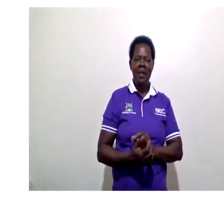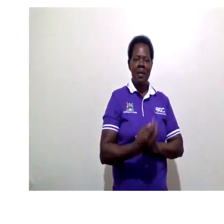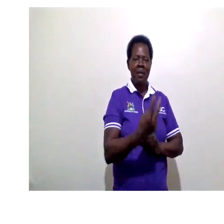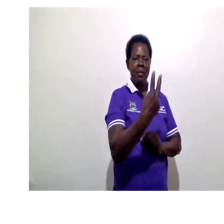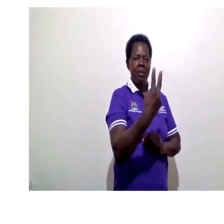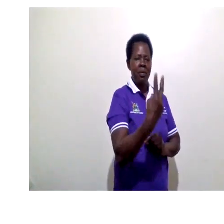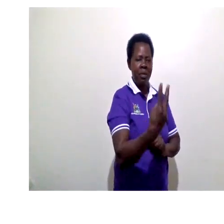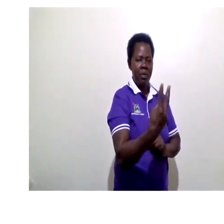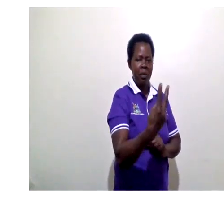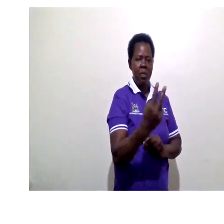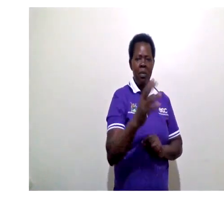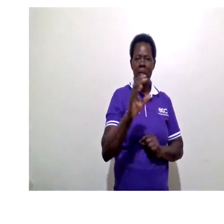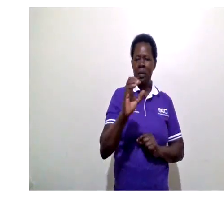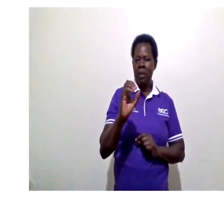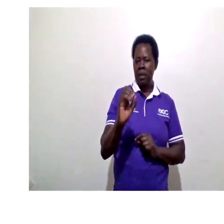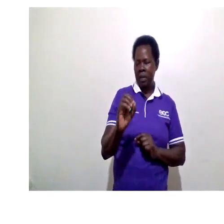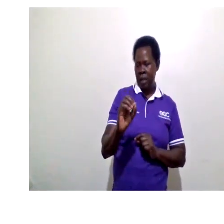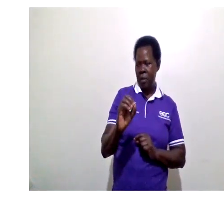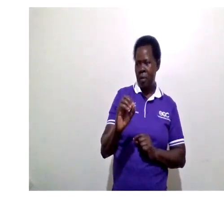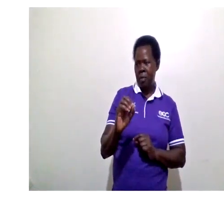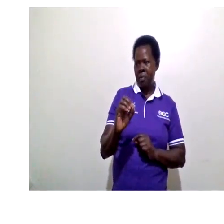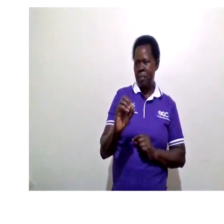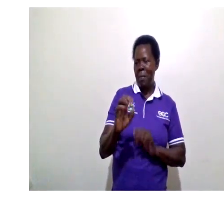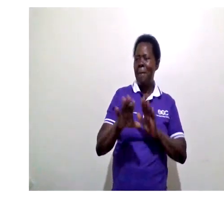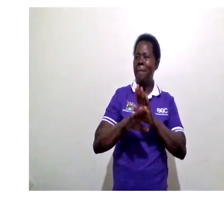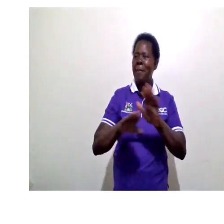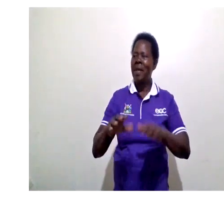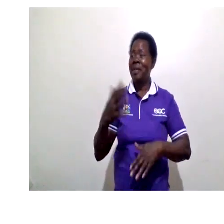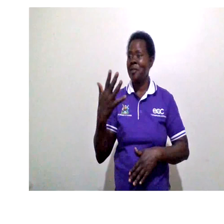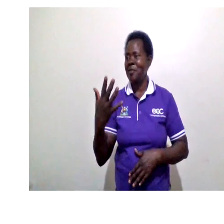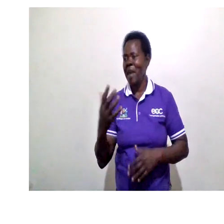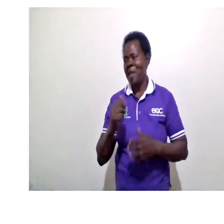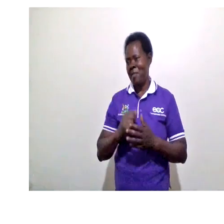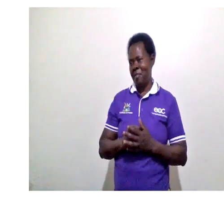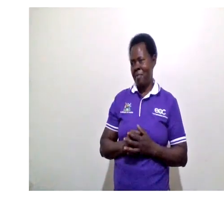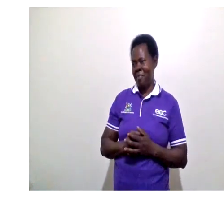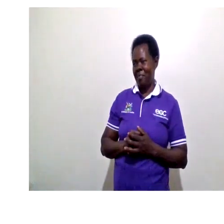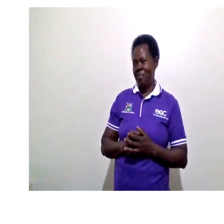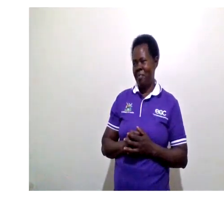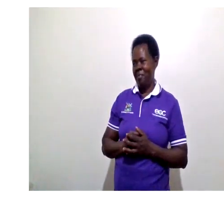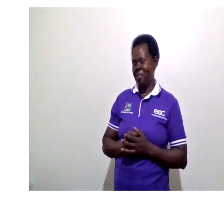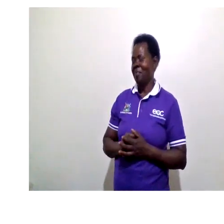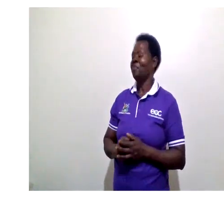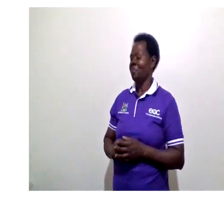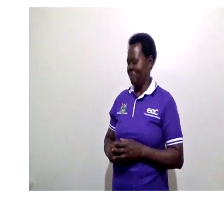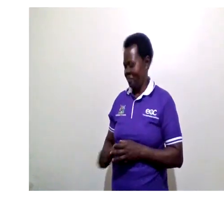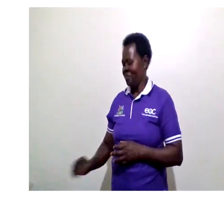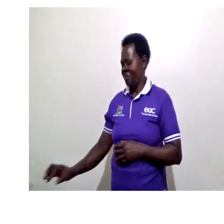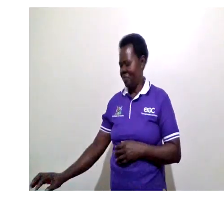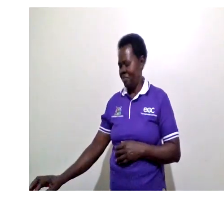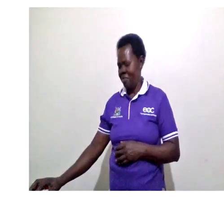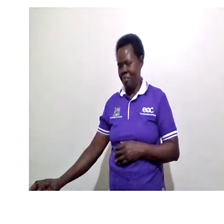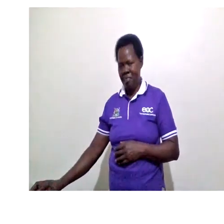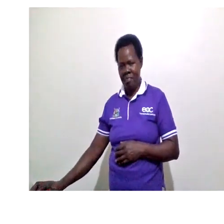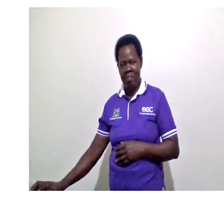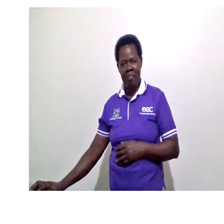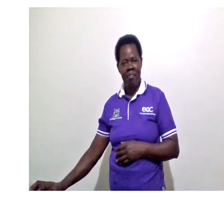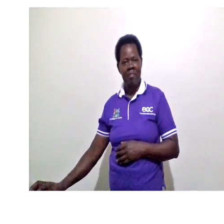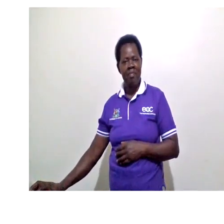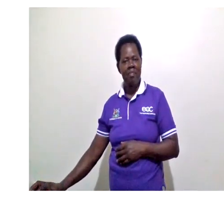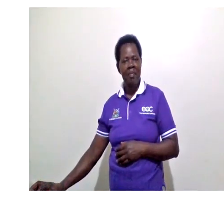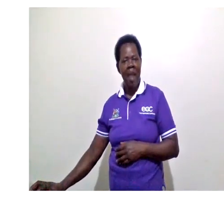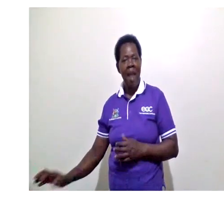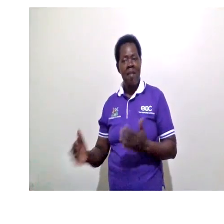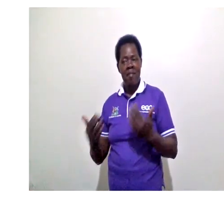That's how we write it. 2, 0, base 5. Okay.